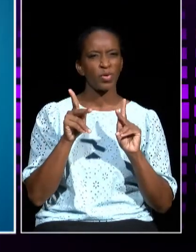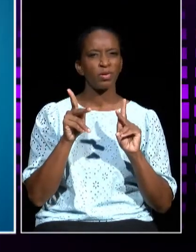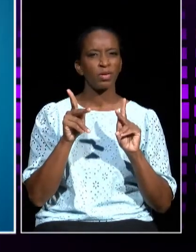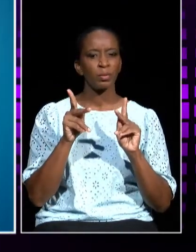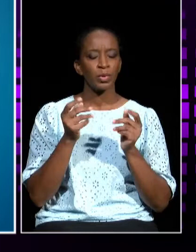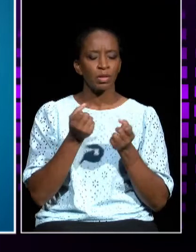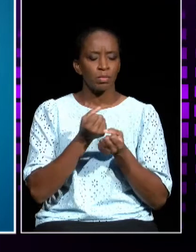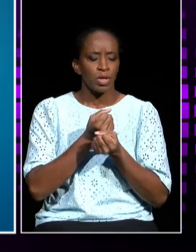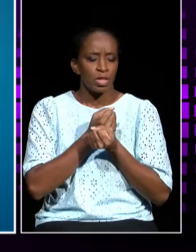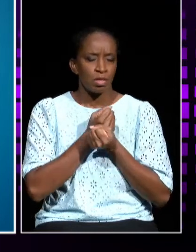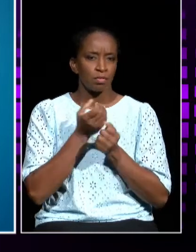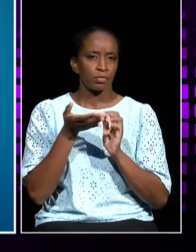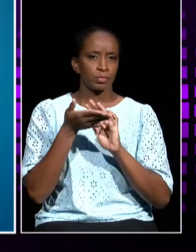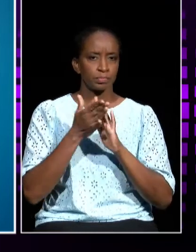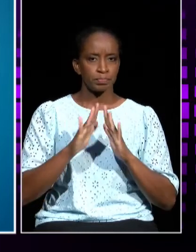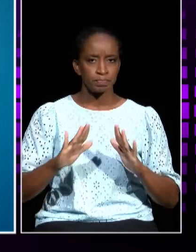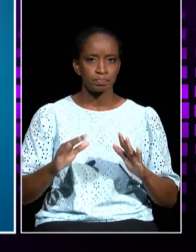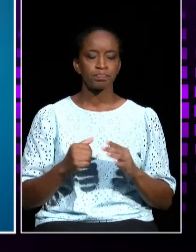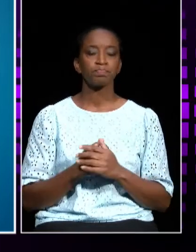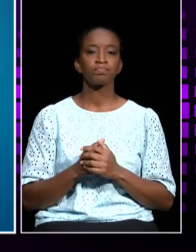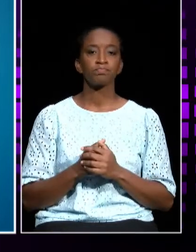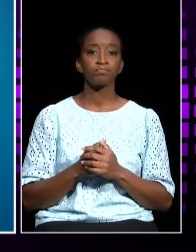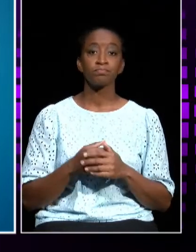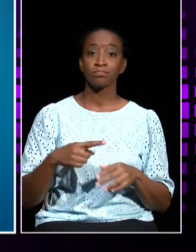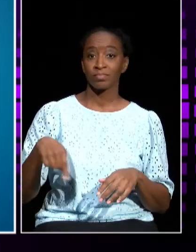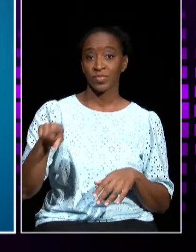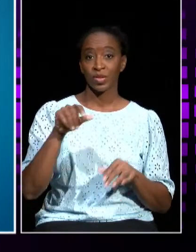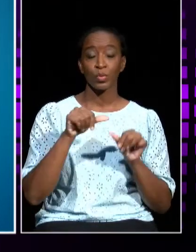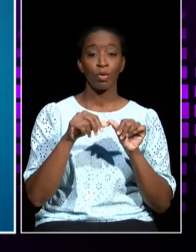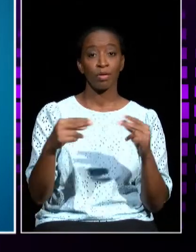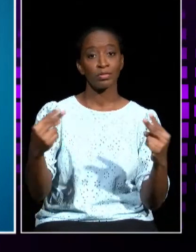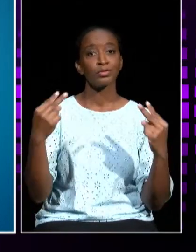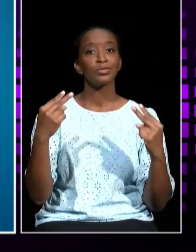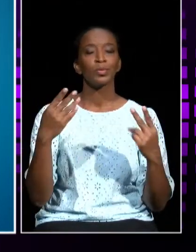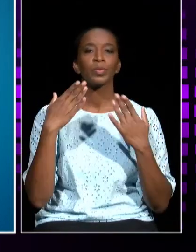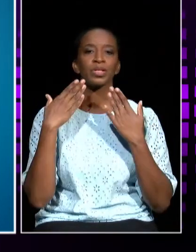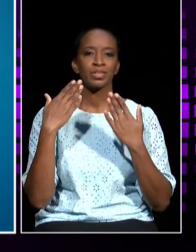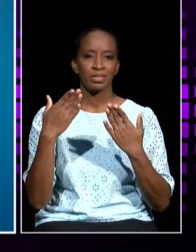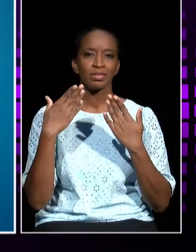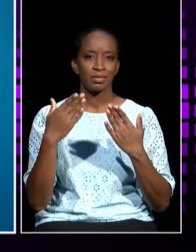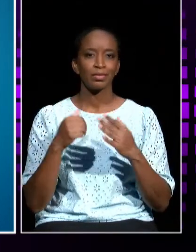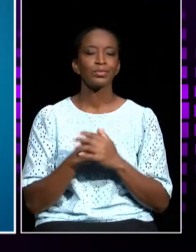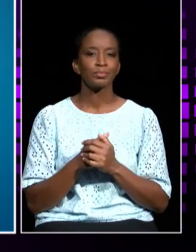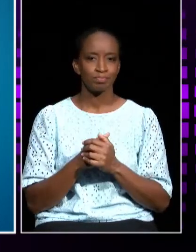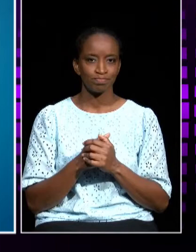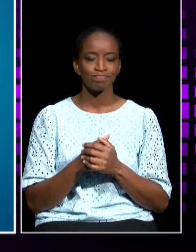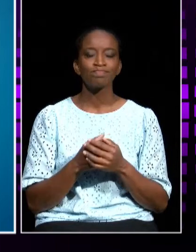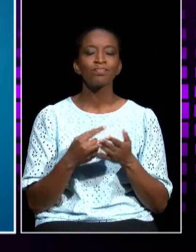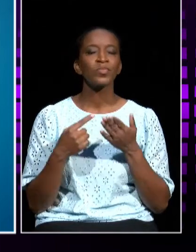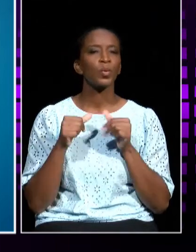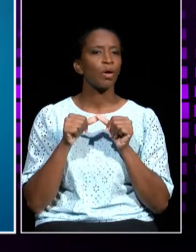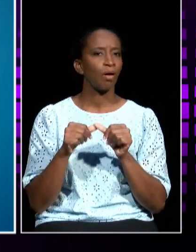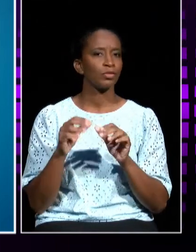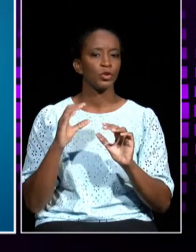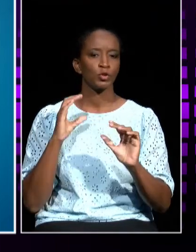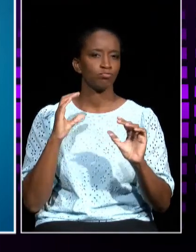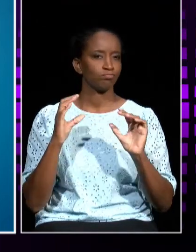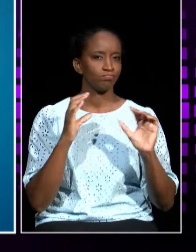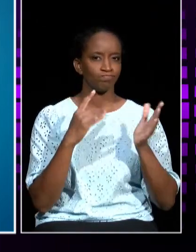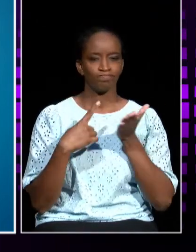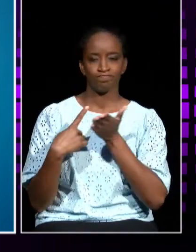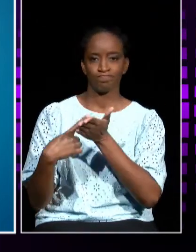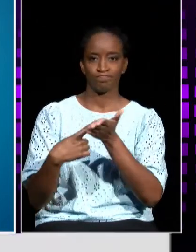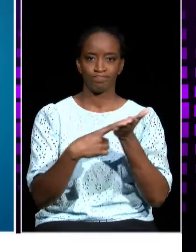Thank you very much, everyone, for joining us. We're continuing our conversation on the Listen Up Accord of Choices. And again, this